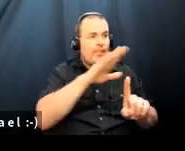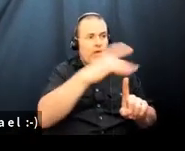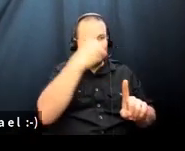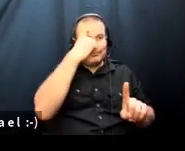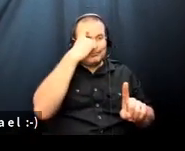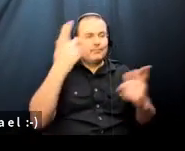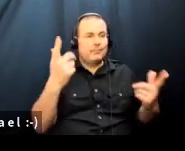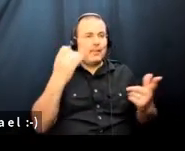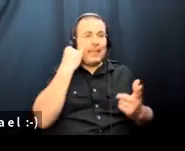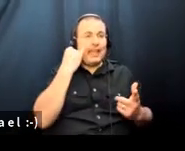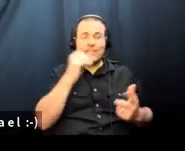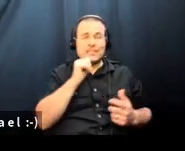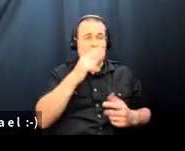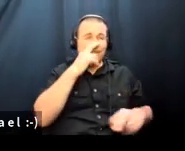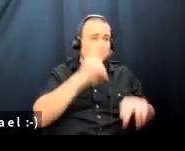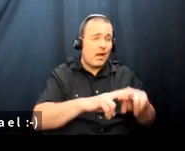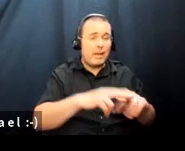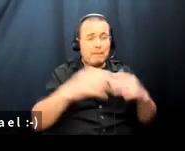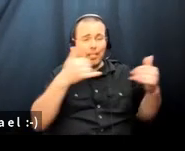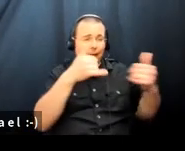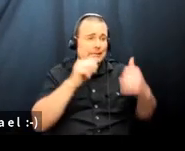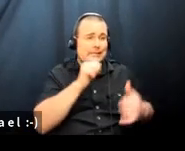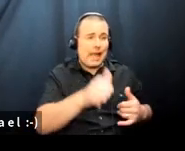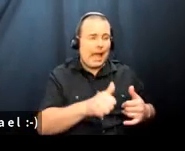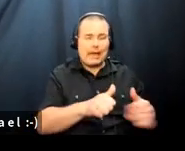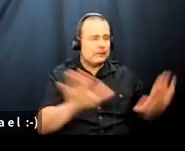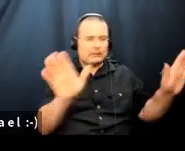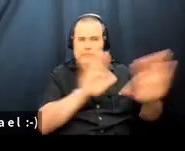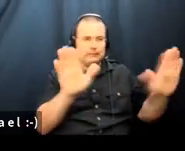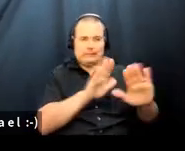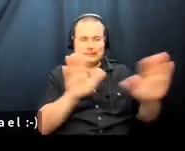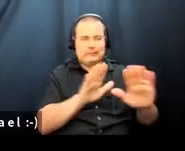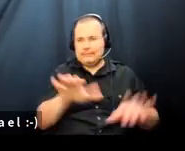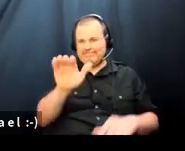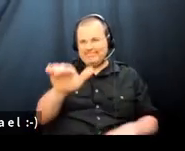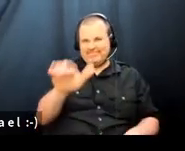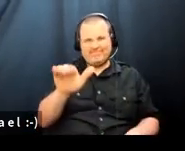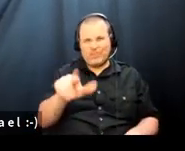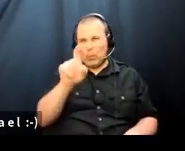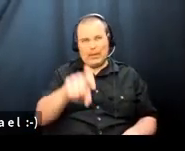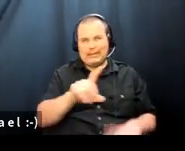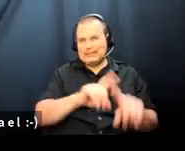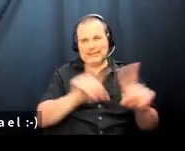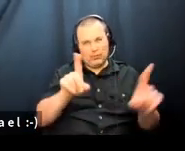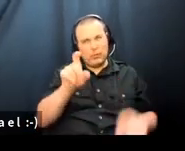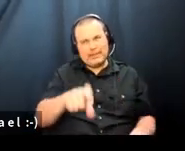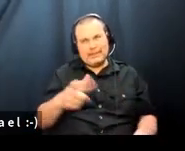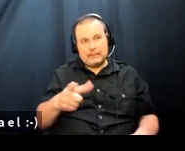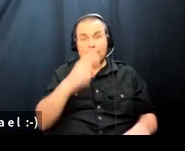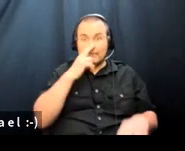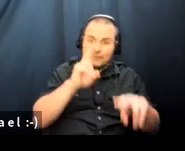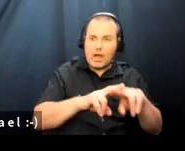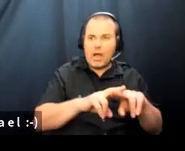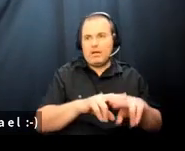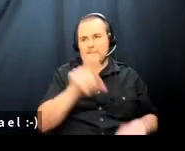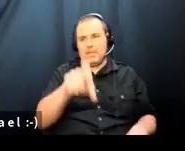If it's not fun, if it's not play, go back to the drawing board and ask them to redesign it. Focus